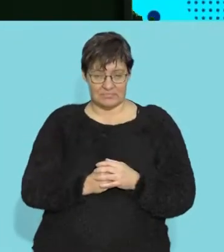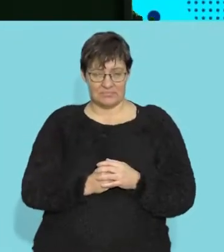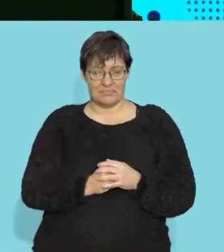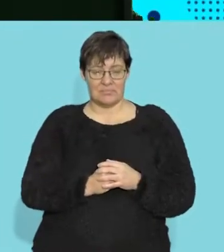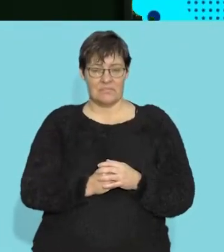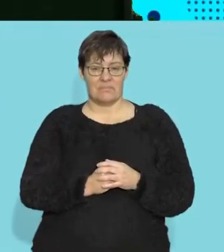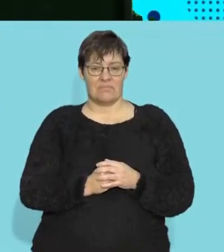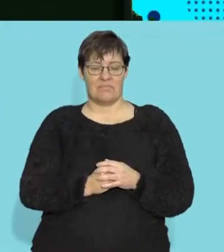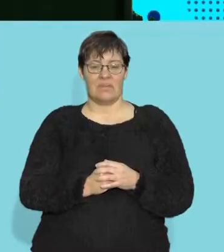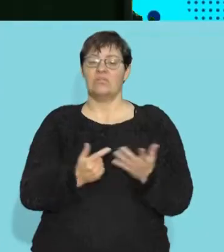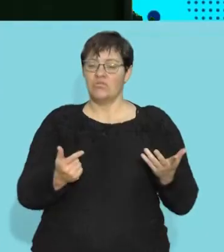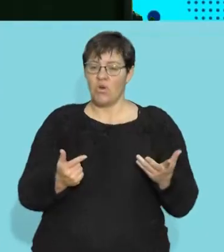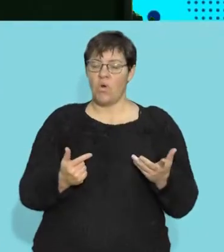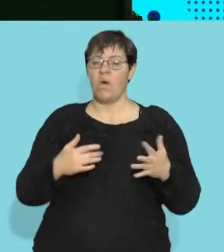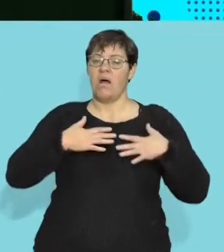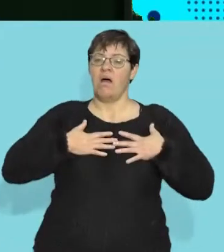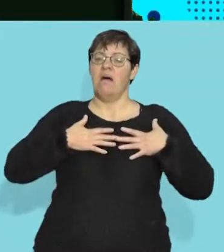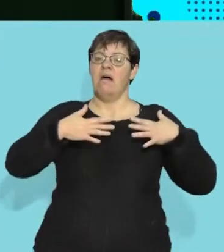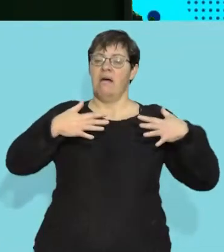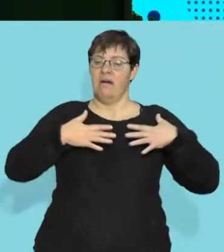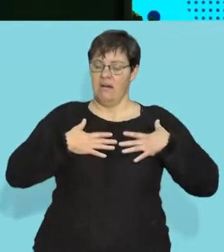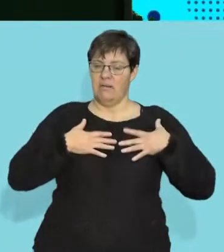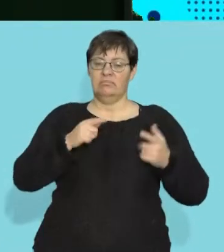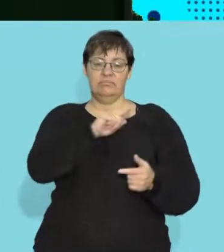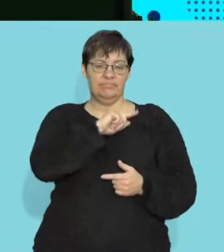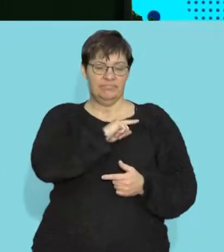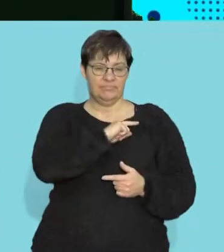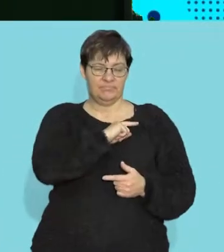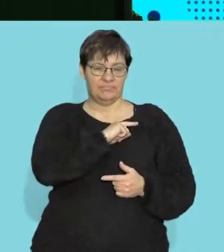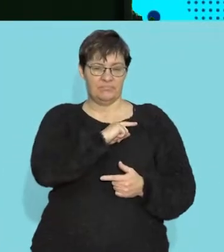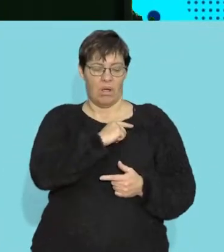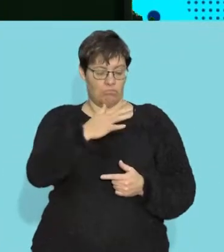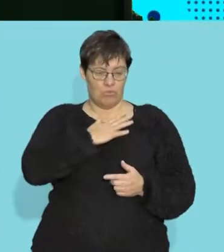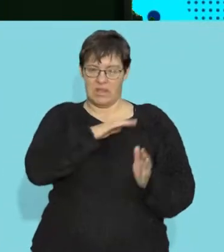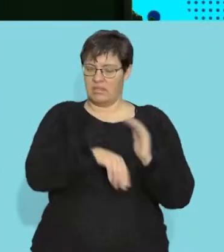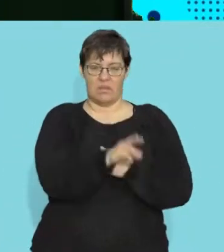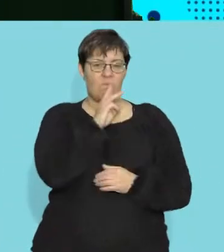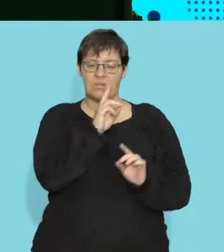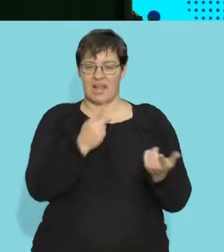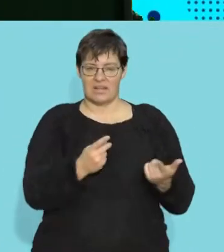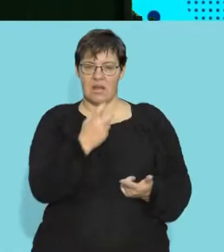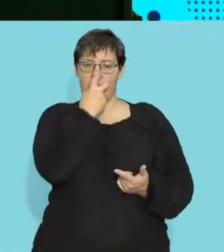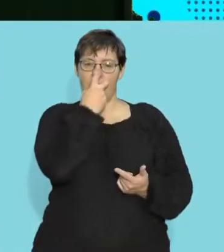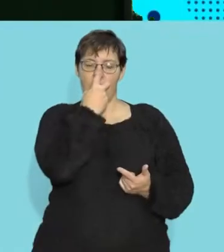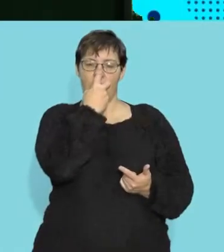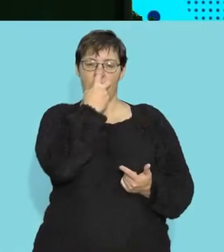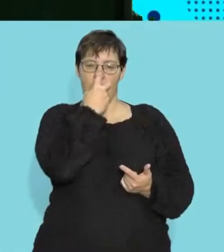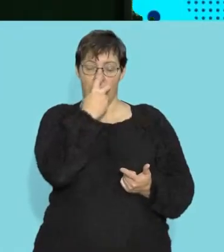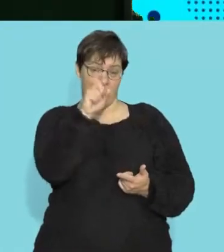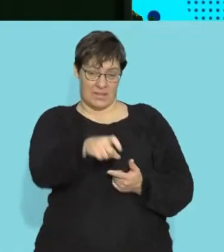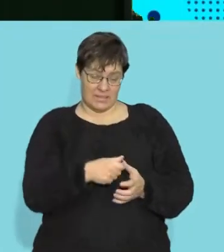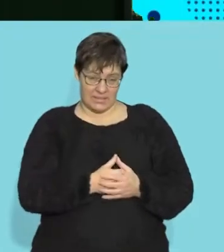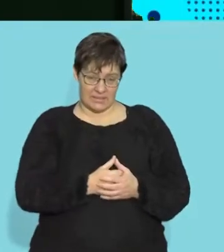condition and that my lungs were able to take in this oxygen, because remember, we can't breathe underwater, so I needed a